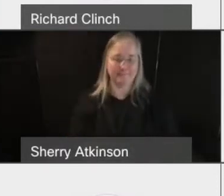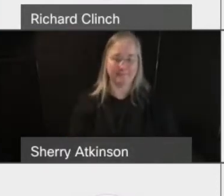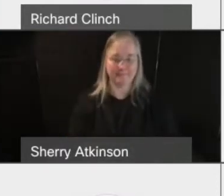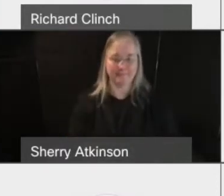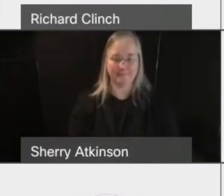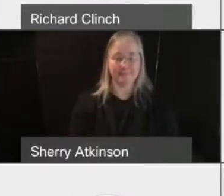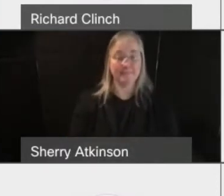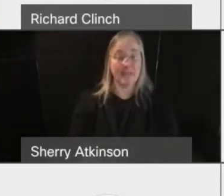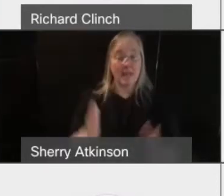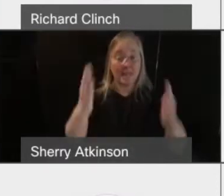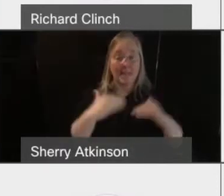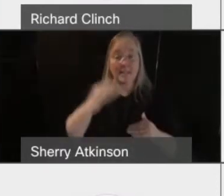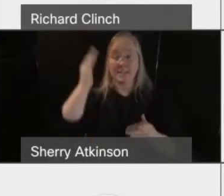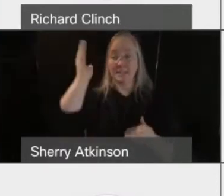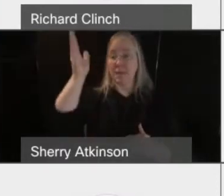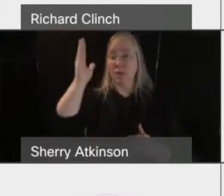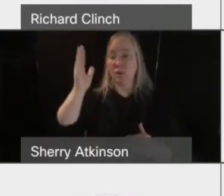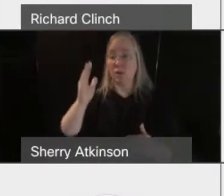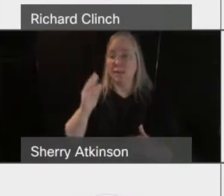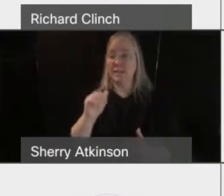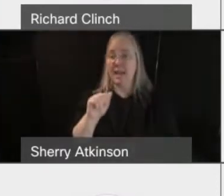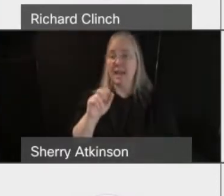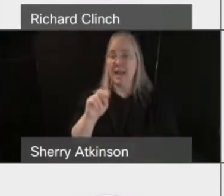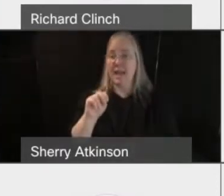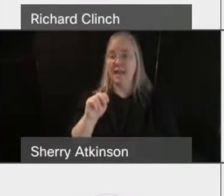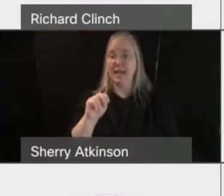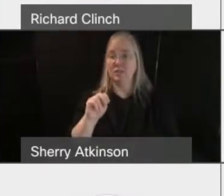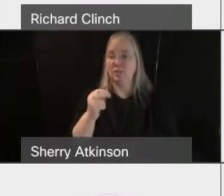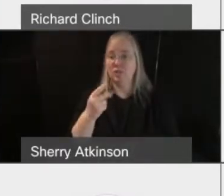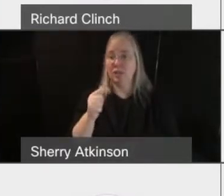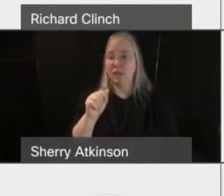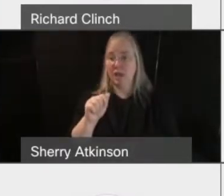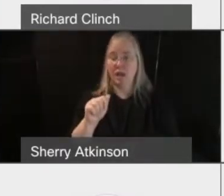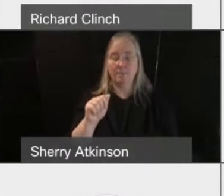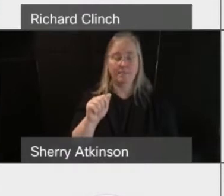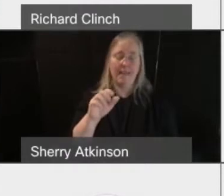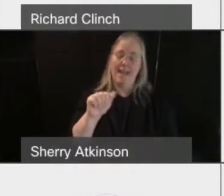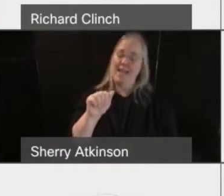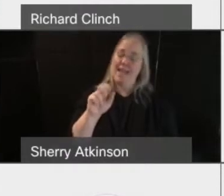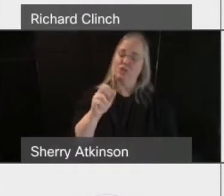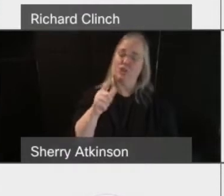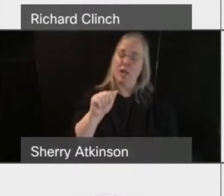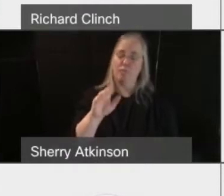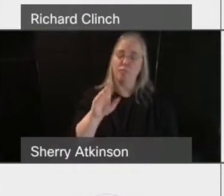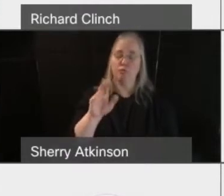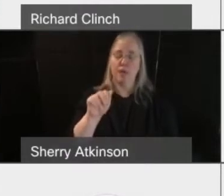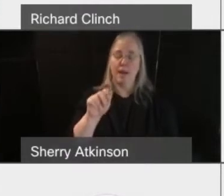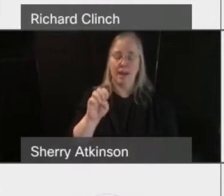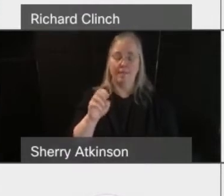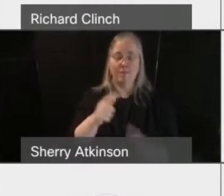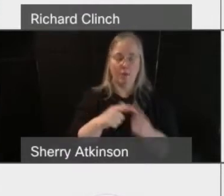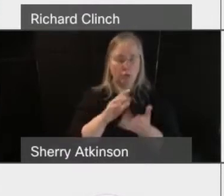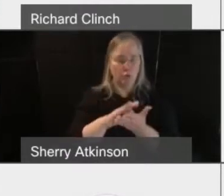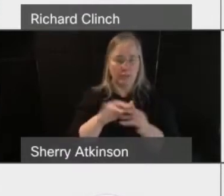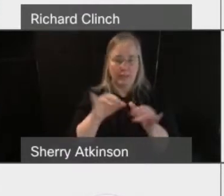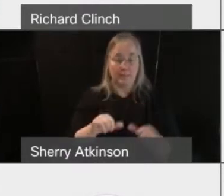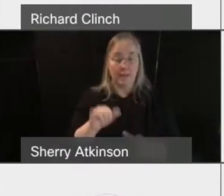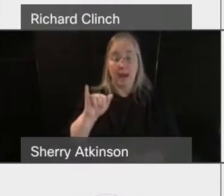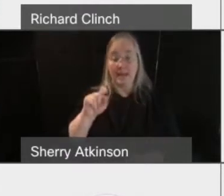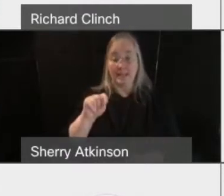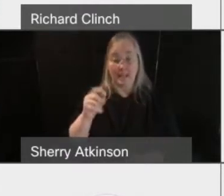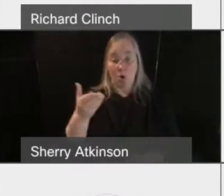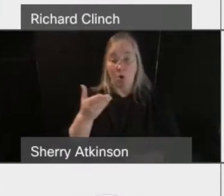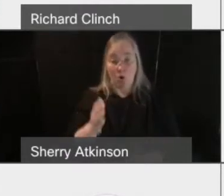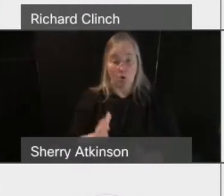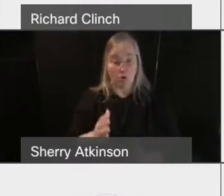Our next speaker is Angela Braid from our school system. So the IT host, could you make